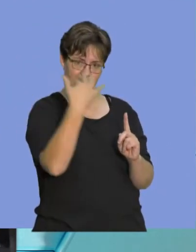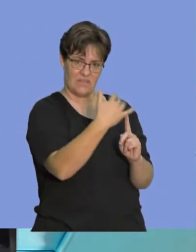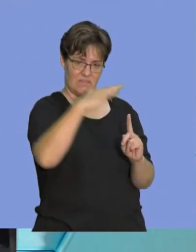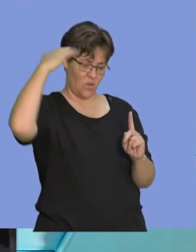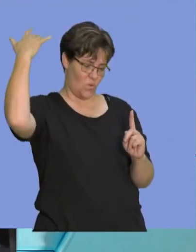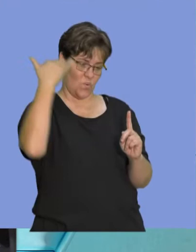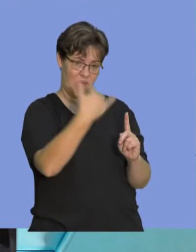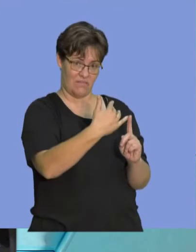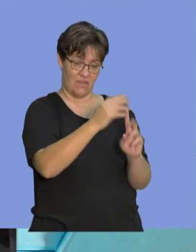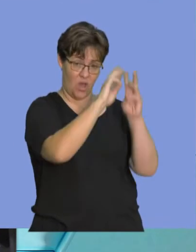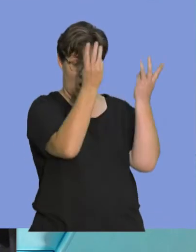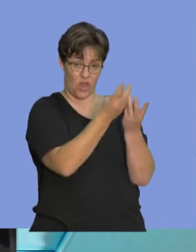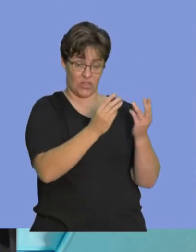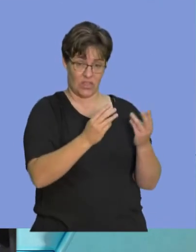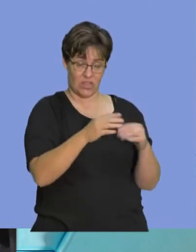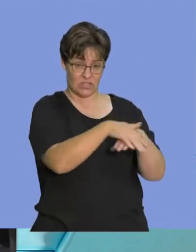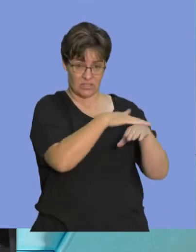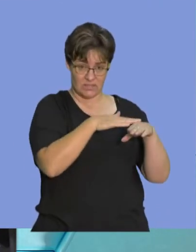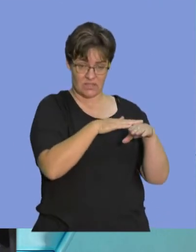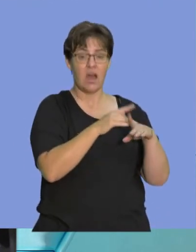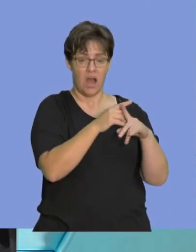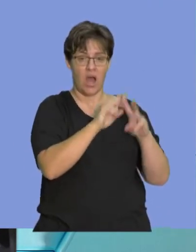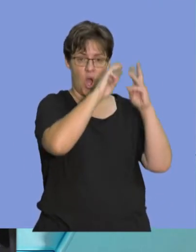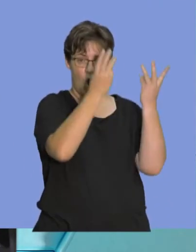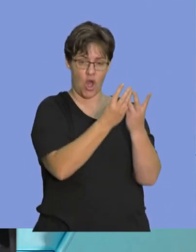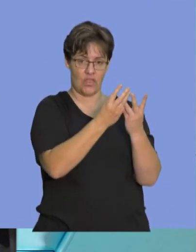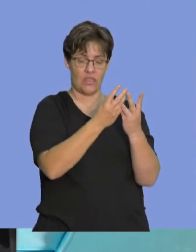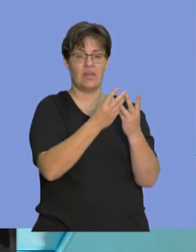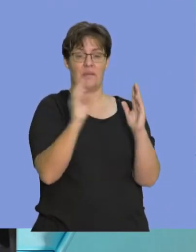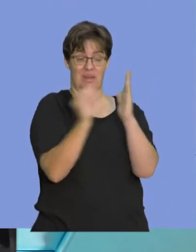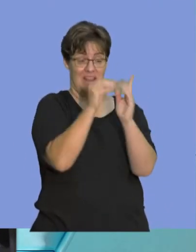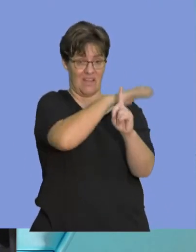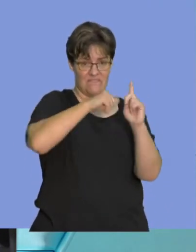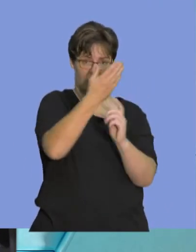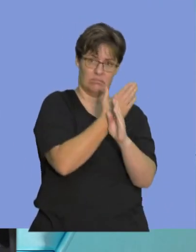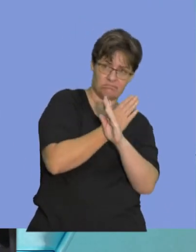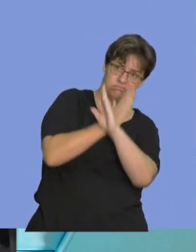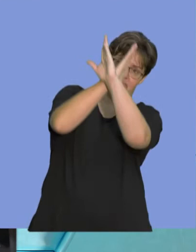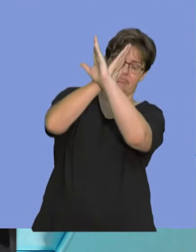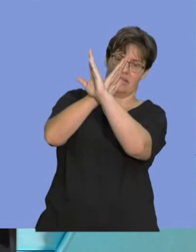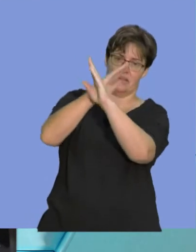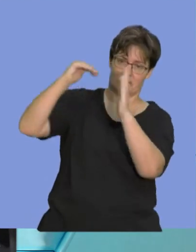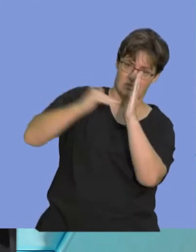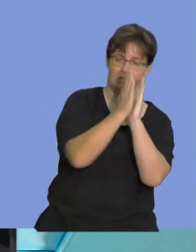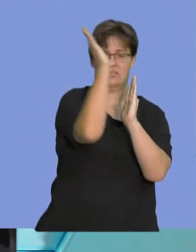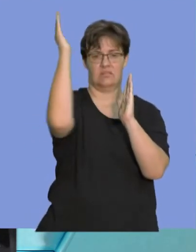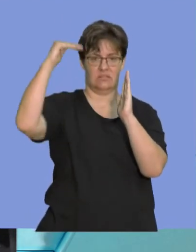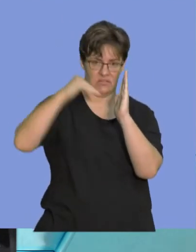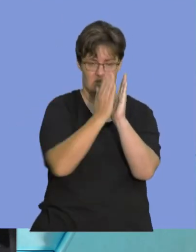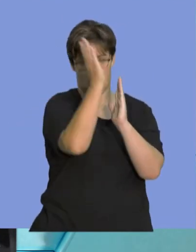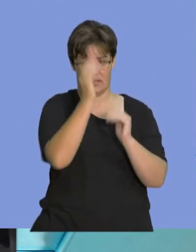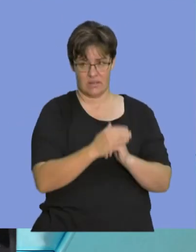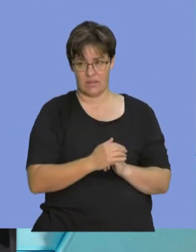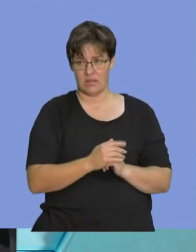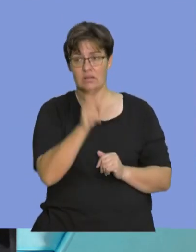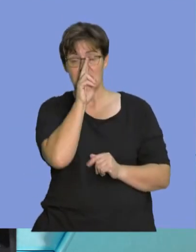are radiated towards the Earth's surface, they are able to be deflected by the Earth's magnetic field so that it protects. Remember, one of